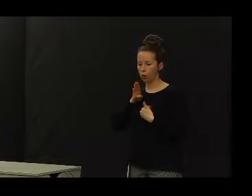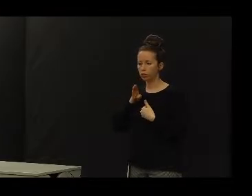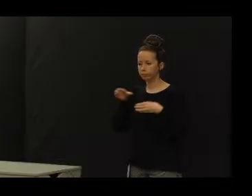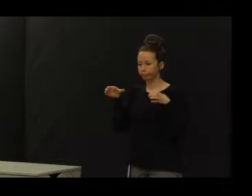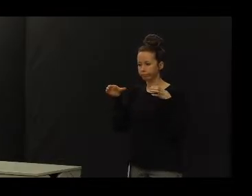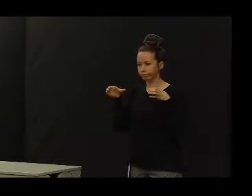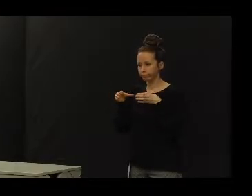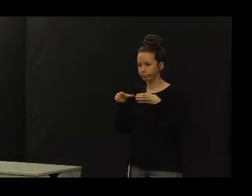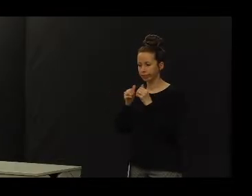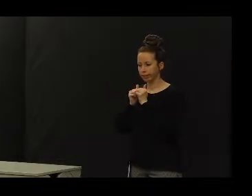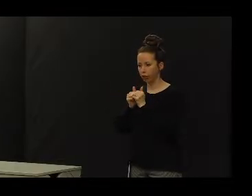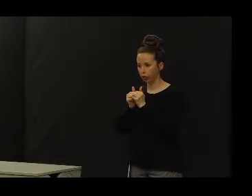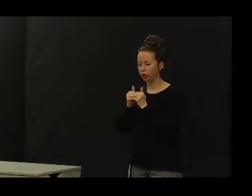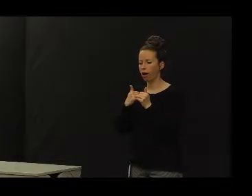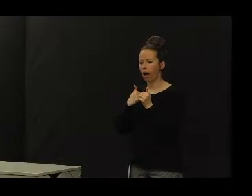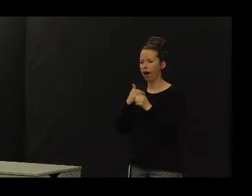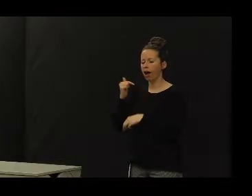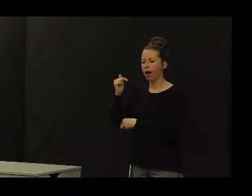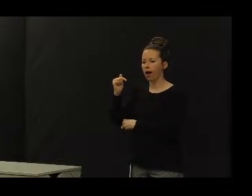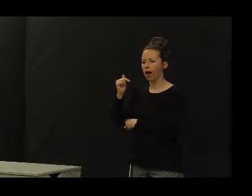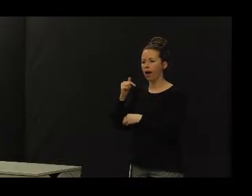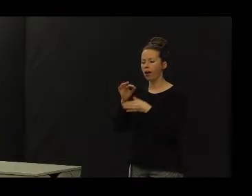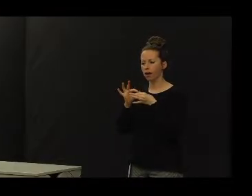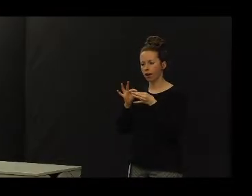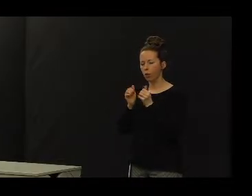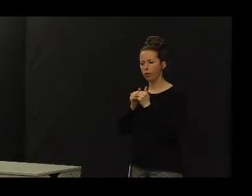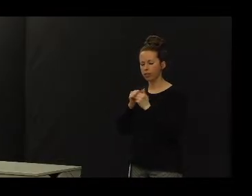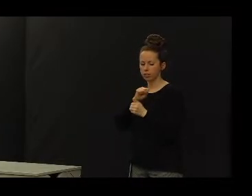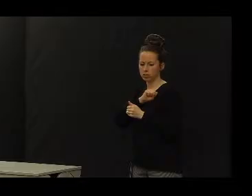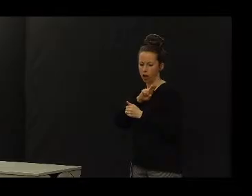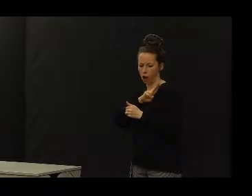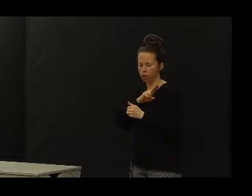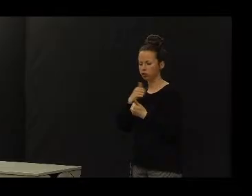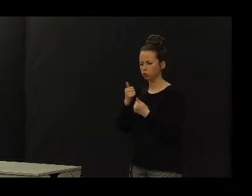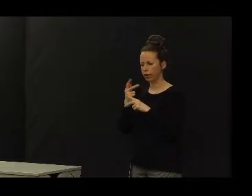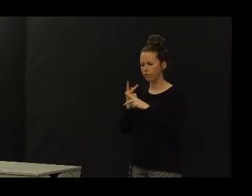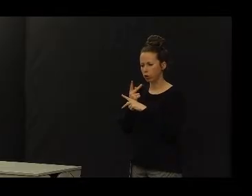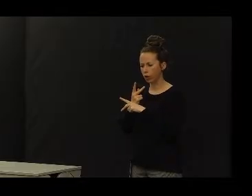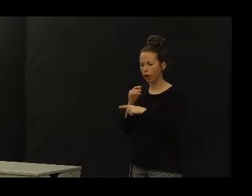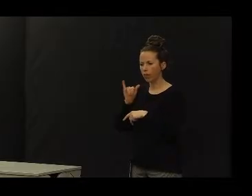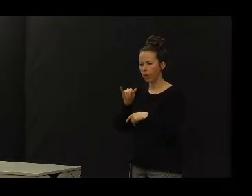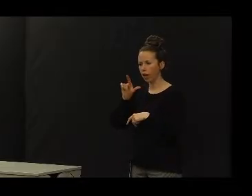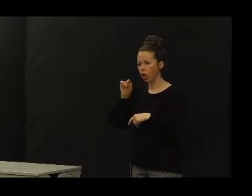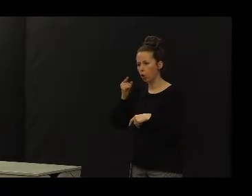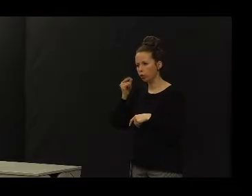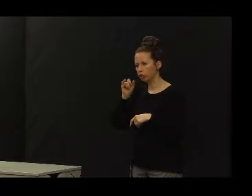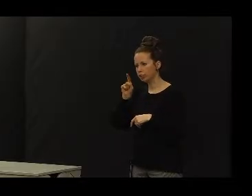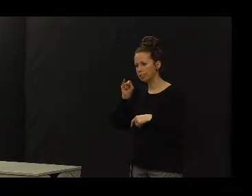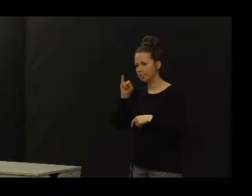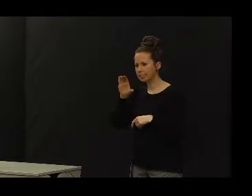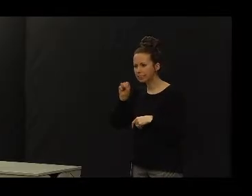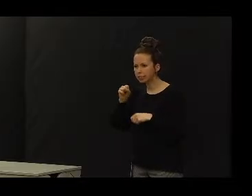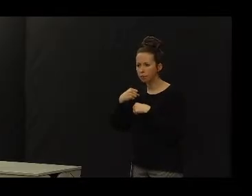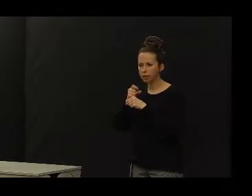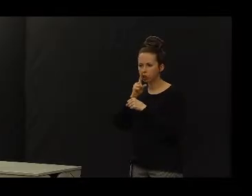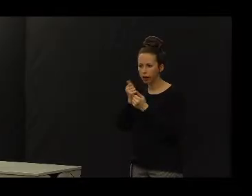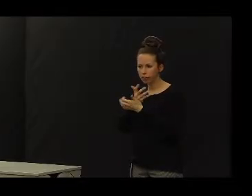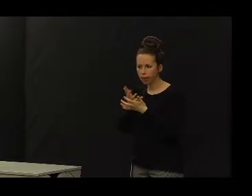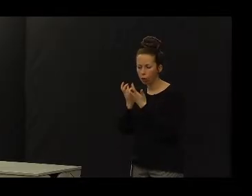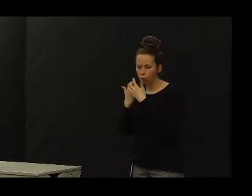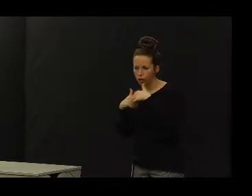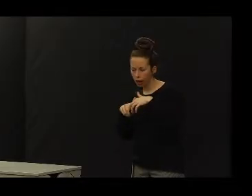chambers. And I was speaking about it with Mr. Hahn, trying to figure out the logistics to make sure everything was going to work out. It became